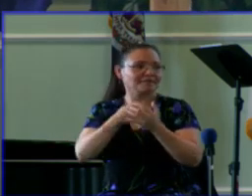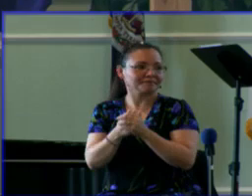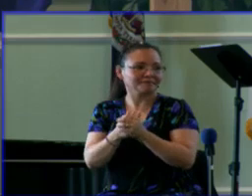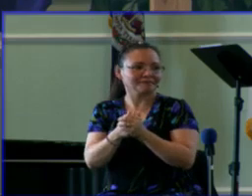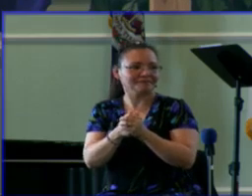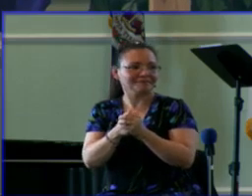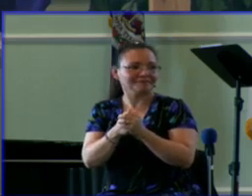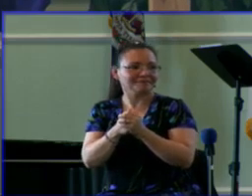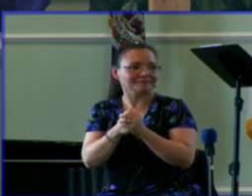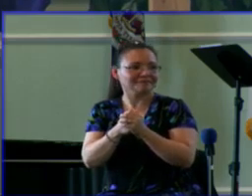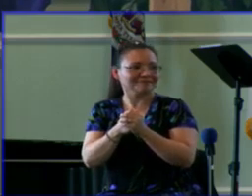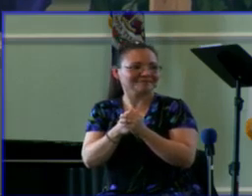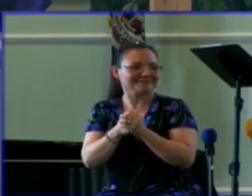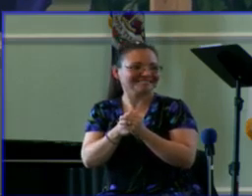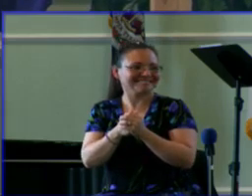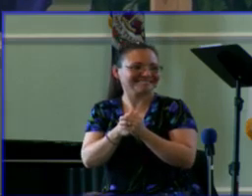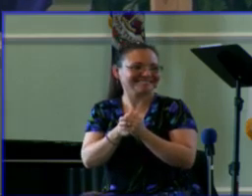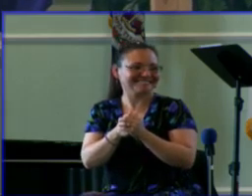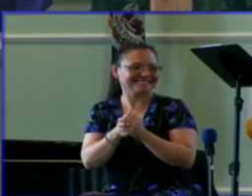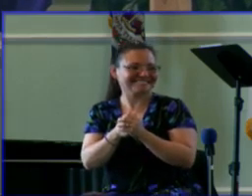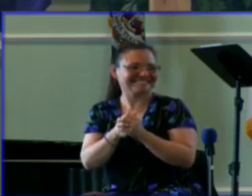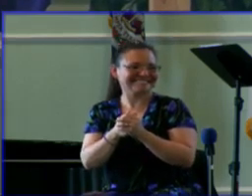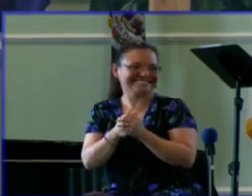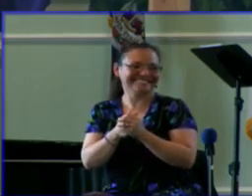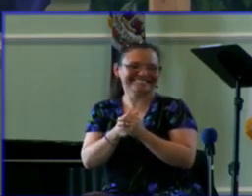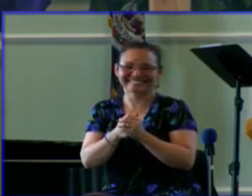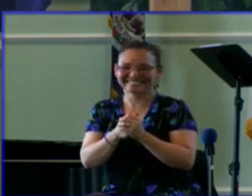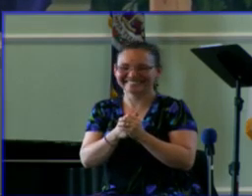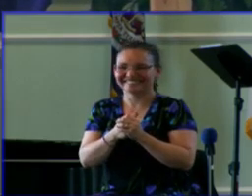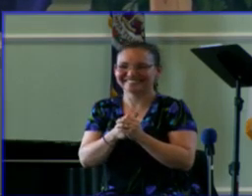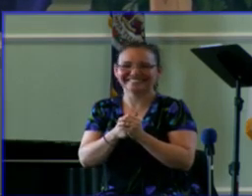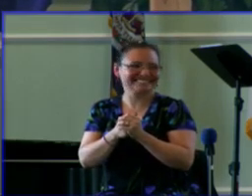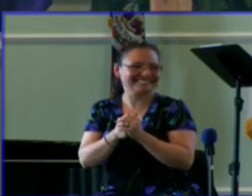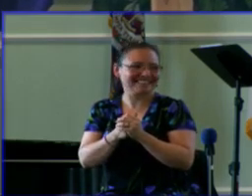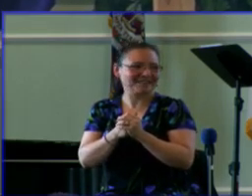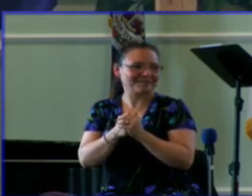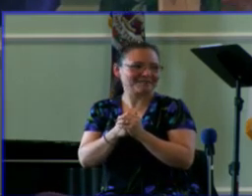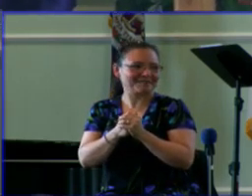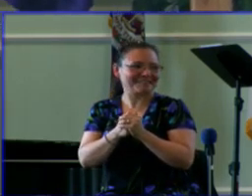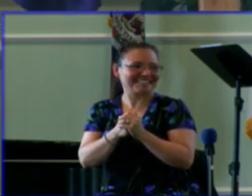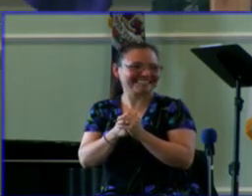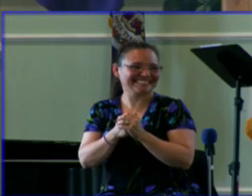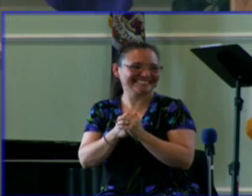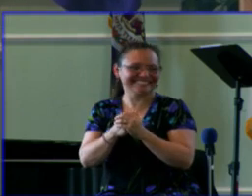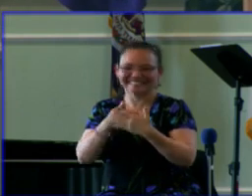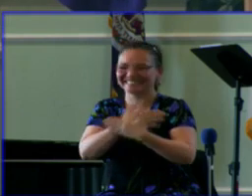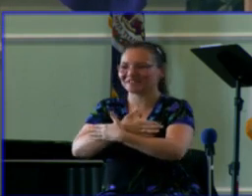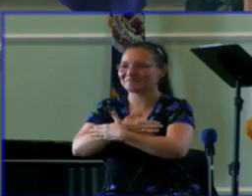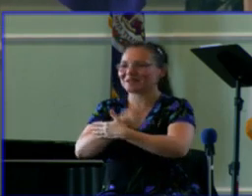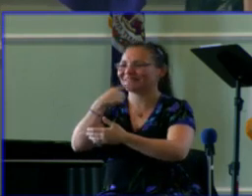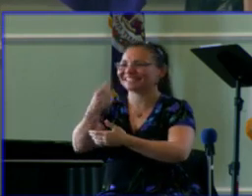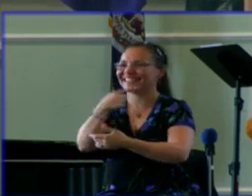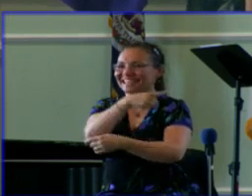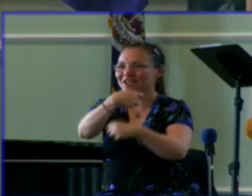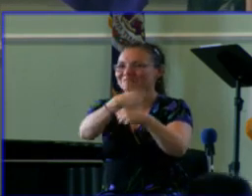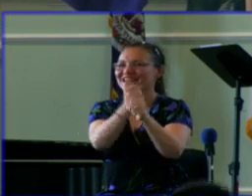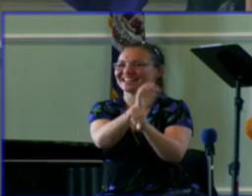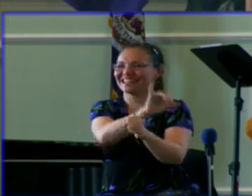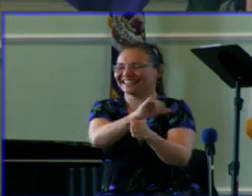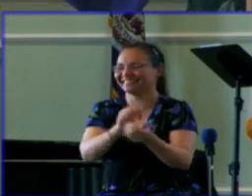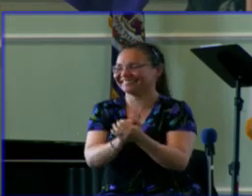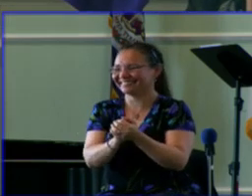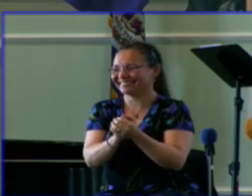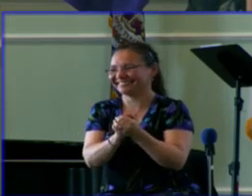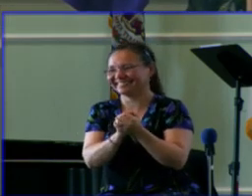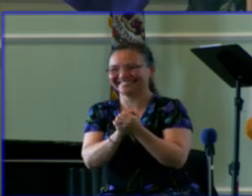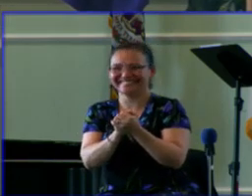So, you made it. Okay. All right. Let's give credit where credit is due. Okay. All right. So,